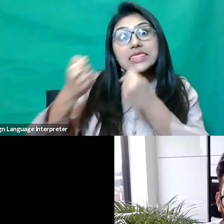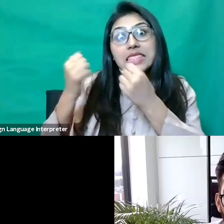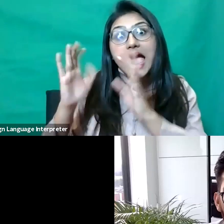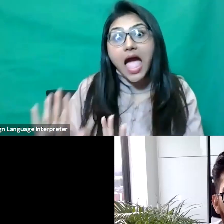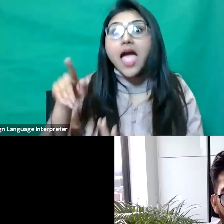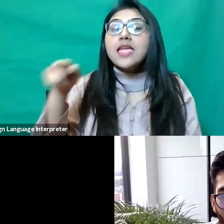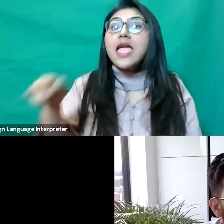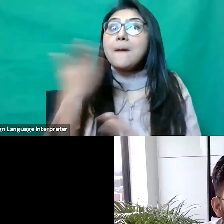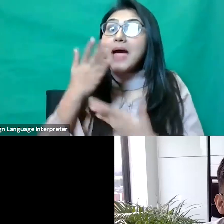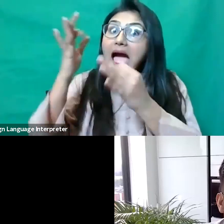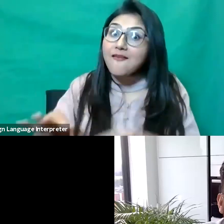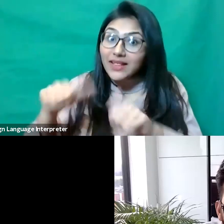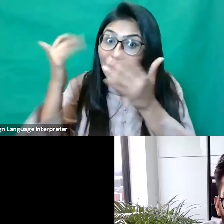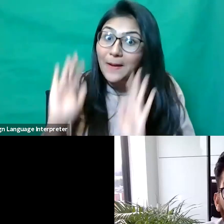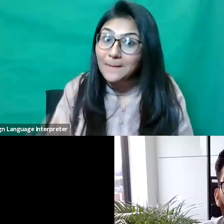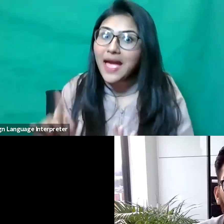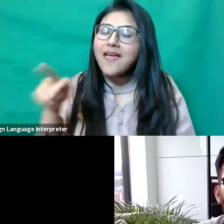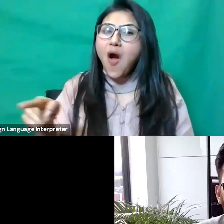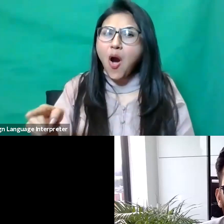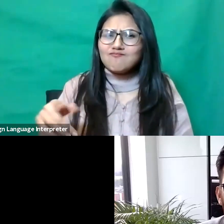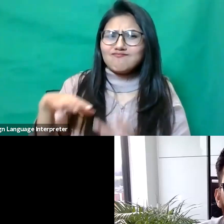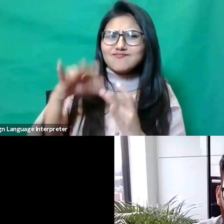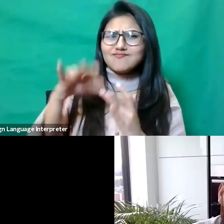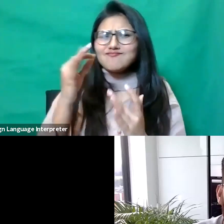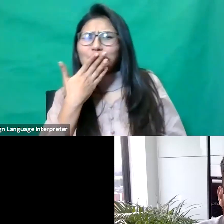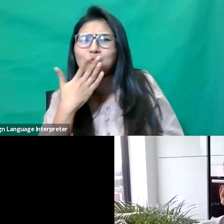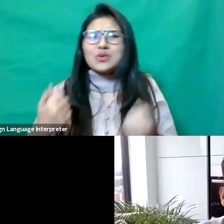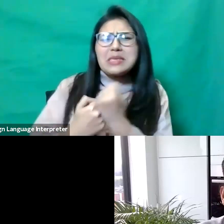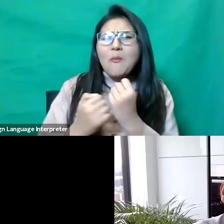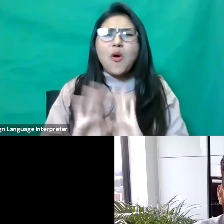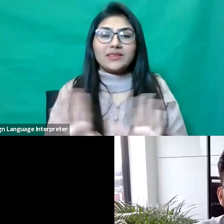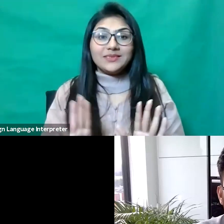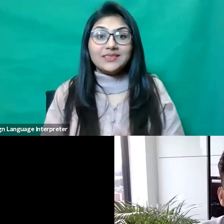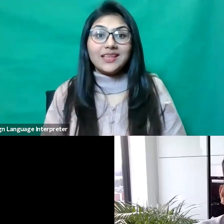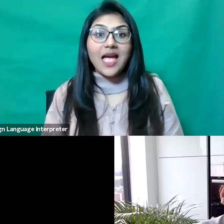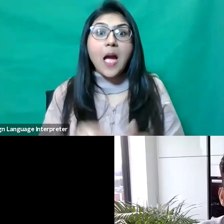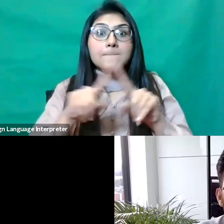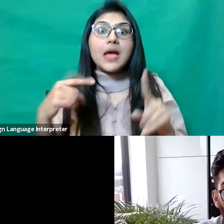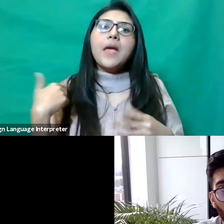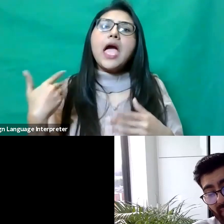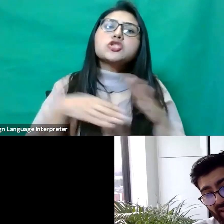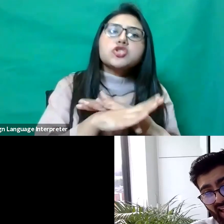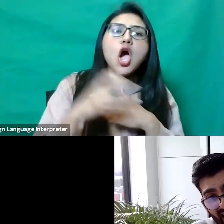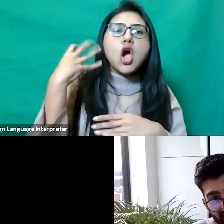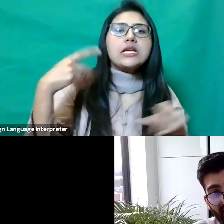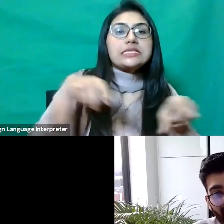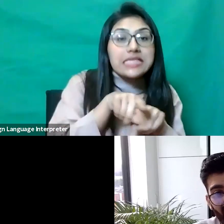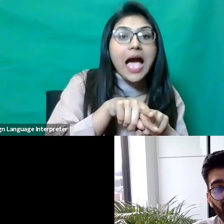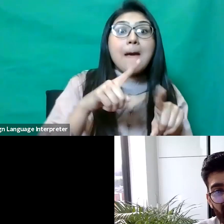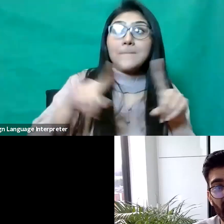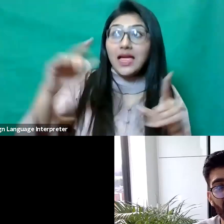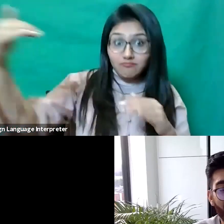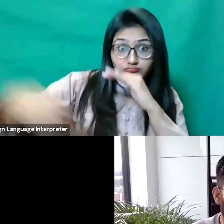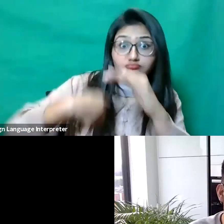this education, but I don't need any follow-up support. But I had the support from the mainstream school, but I had a